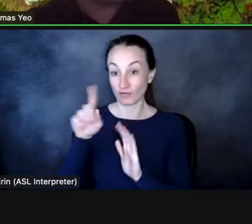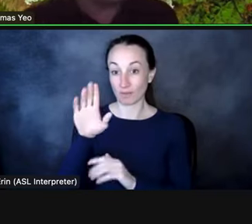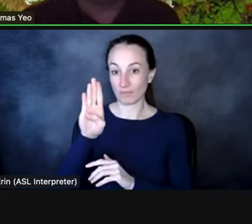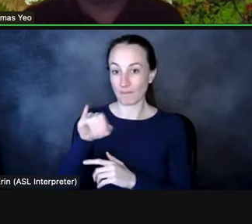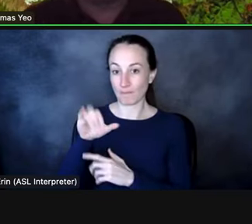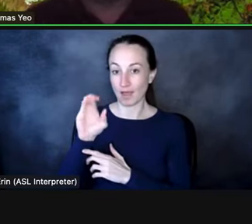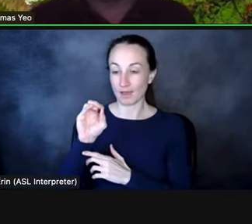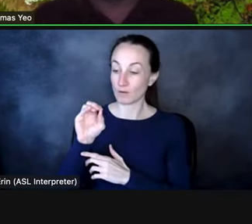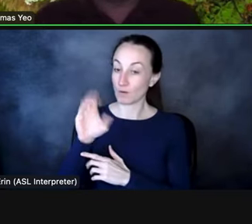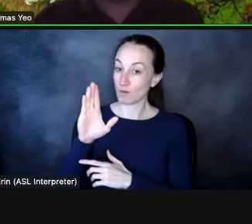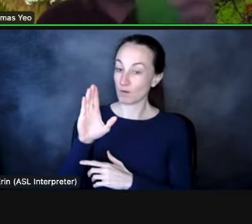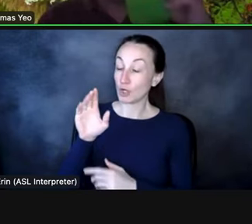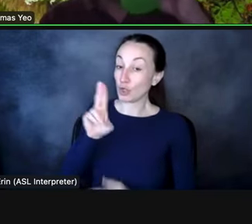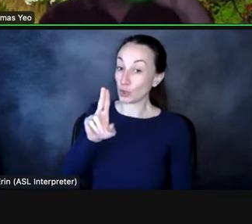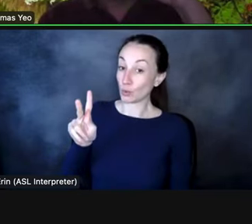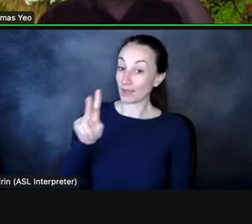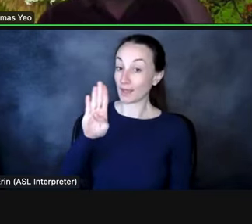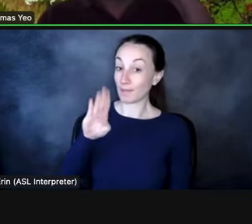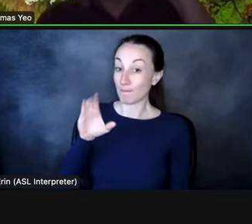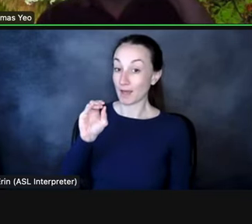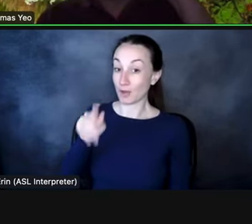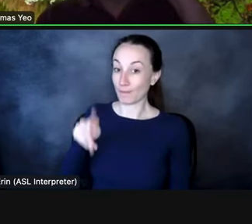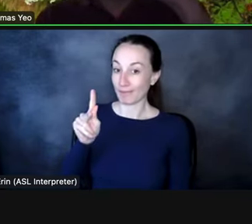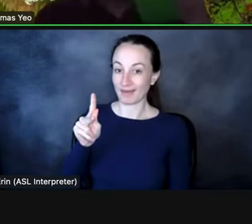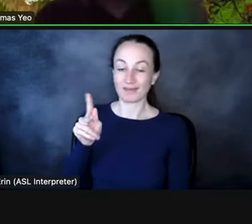publicly available.